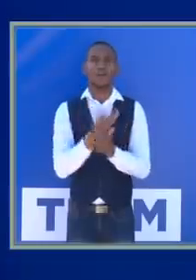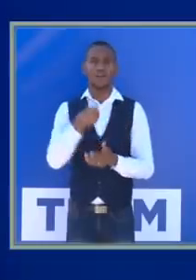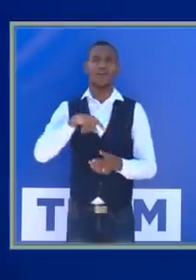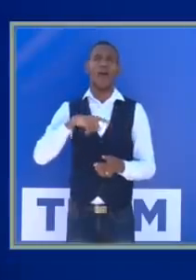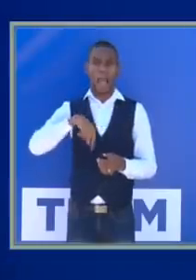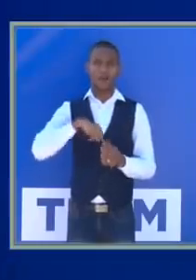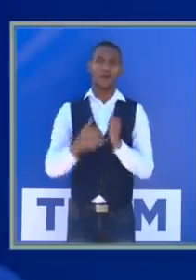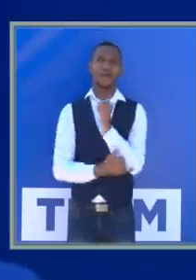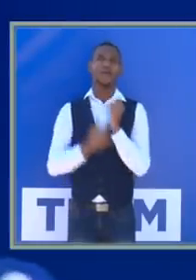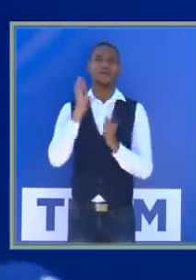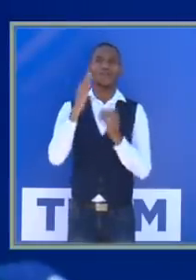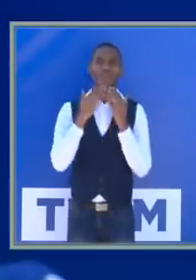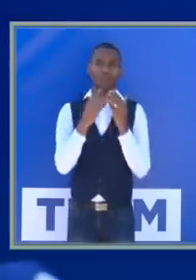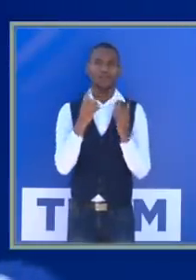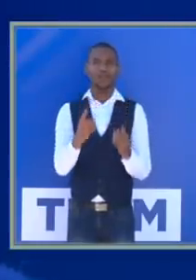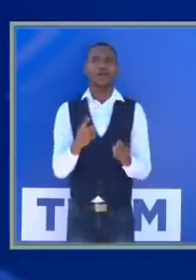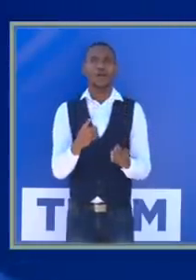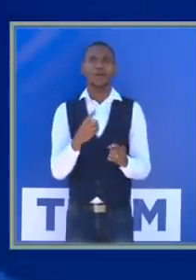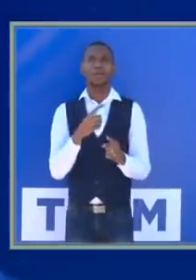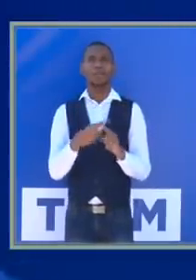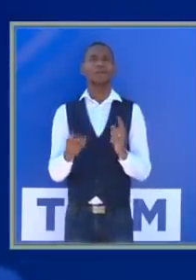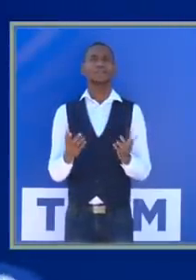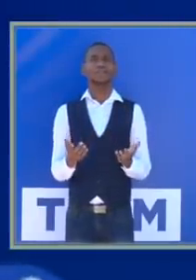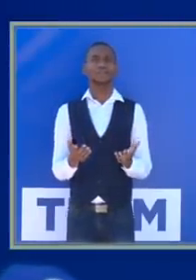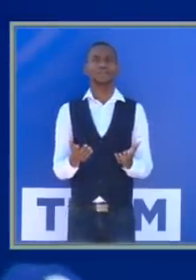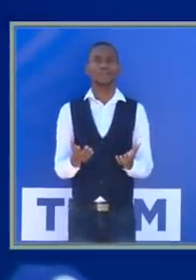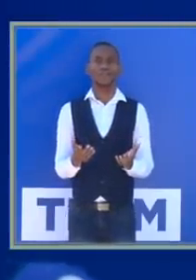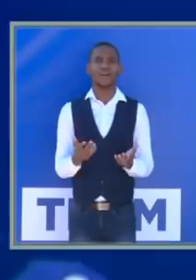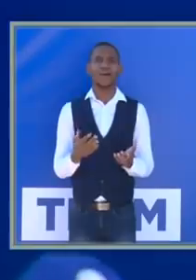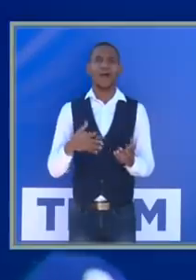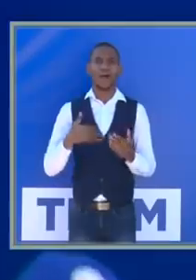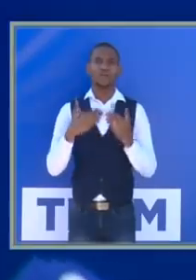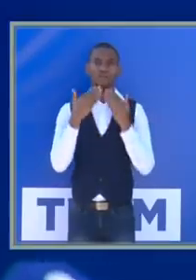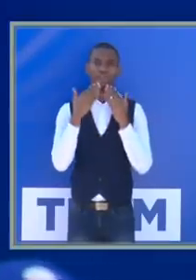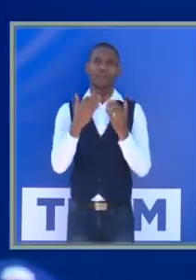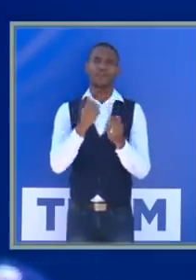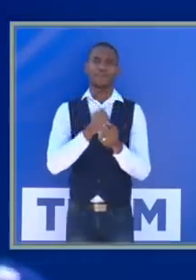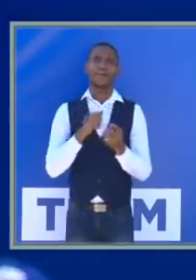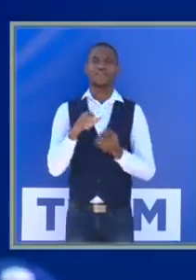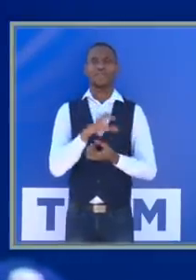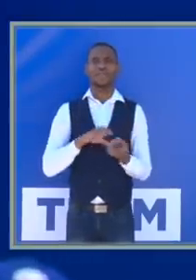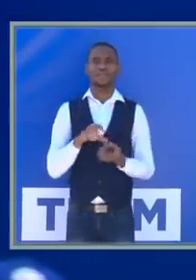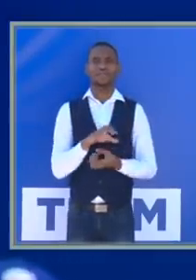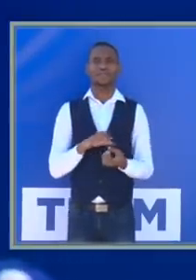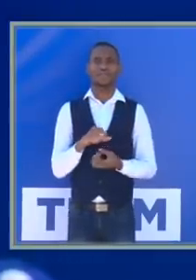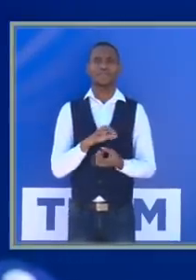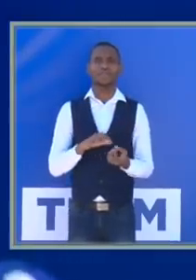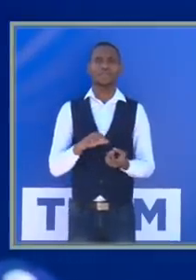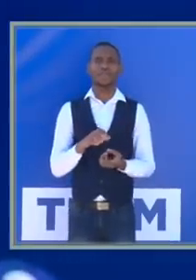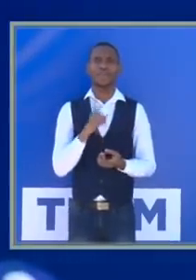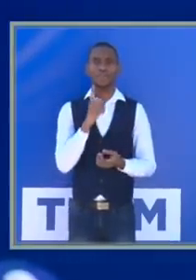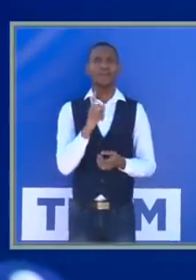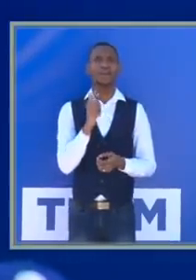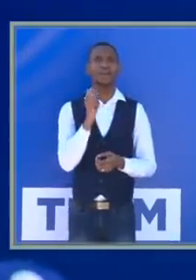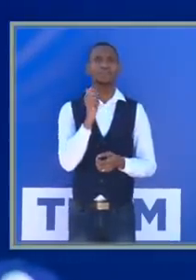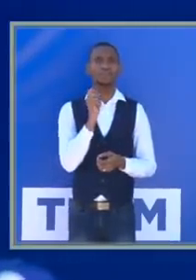you. But it would be amiss of me. I want to thank my own family. They pay the